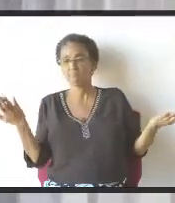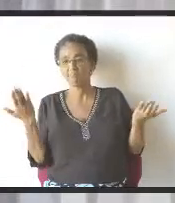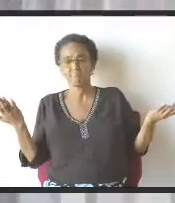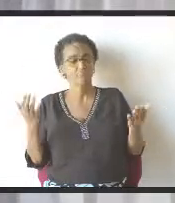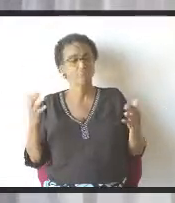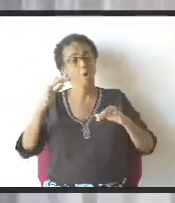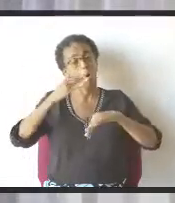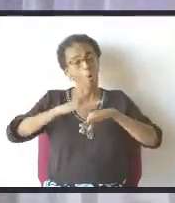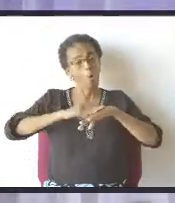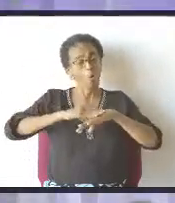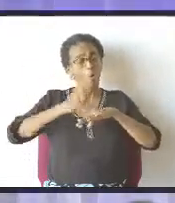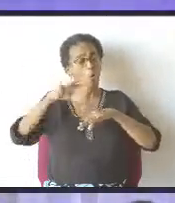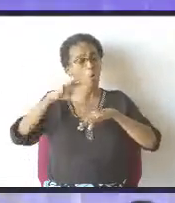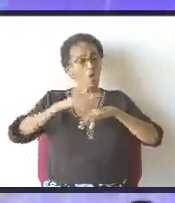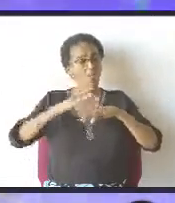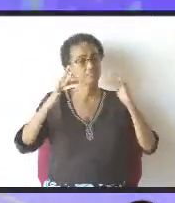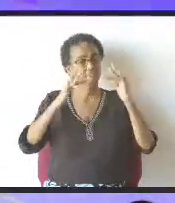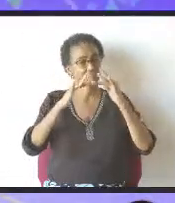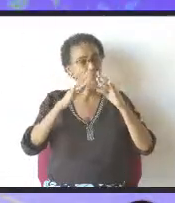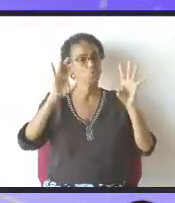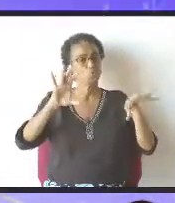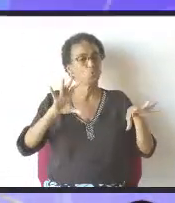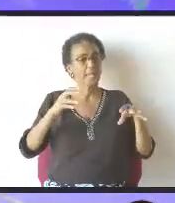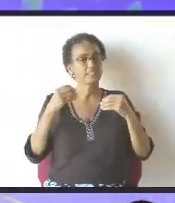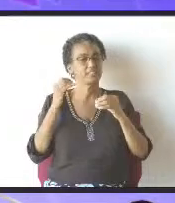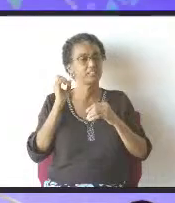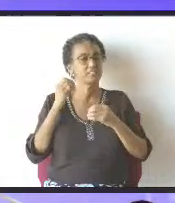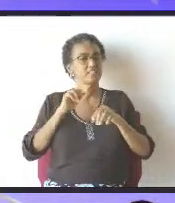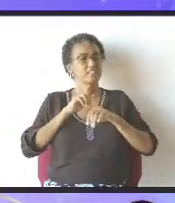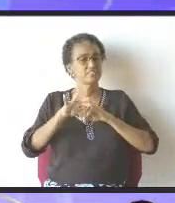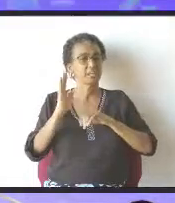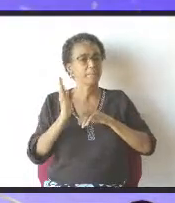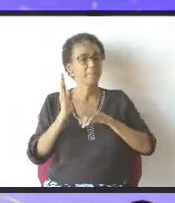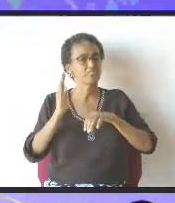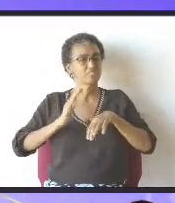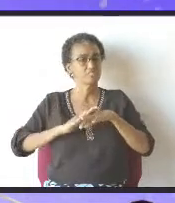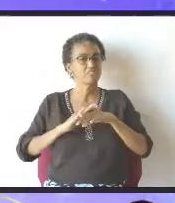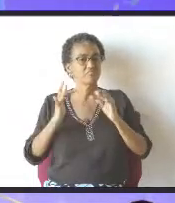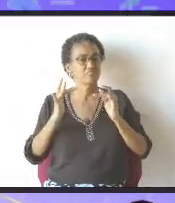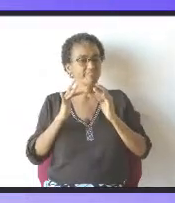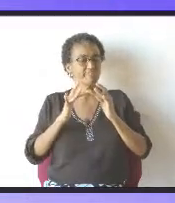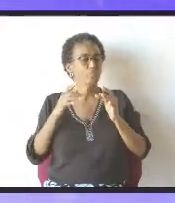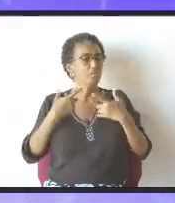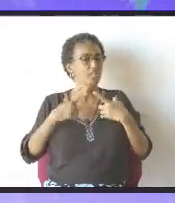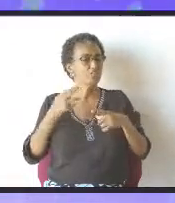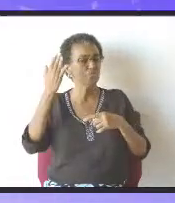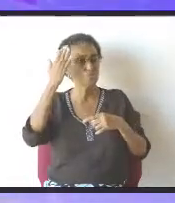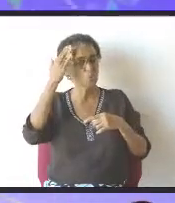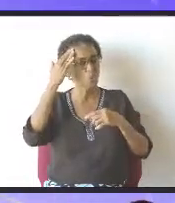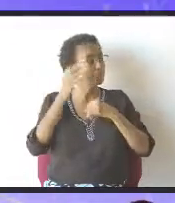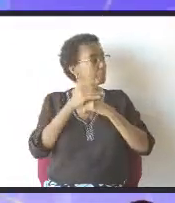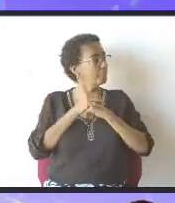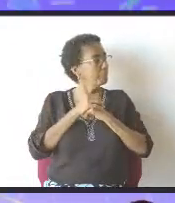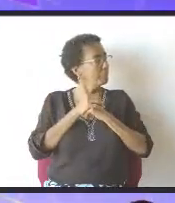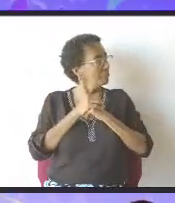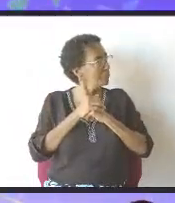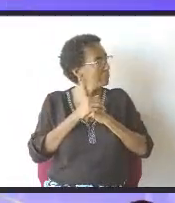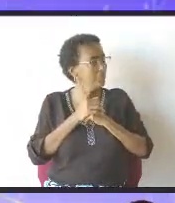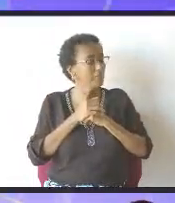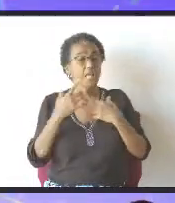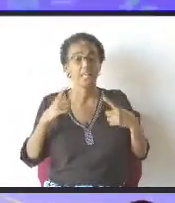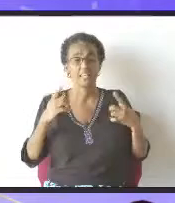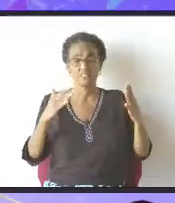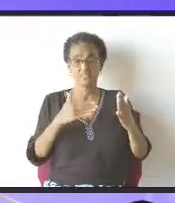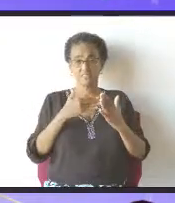online, you can indicate in the chat how many years you've been celebrating together. Anyone like that? All right, we see people are online. Let's sing